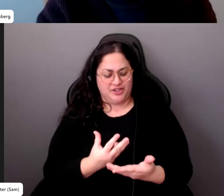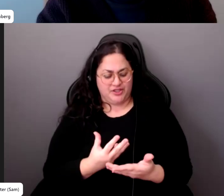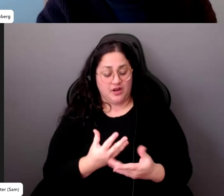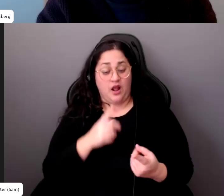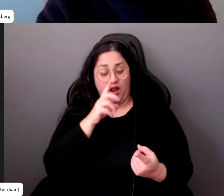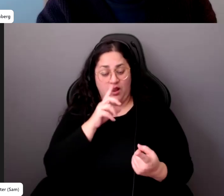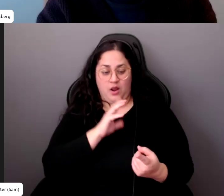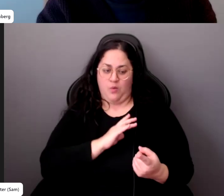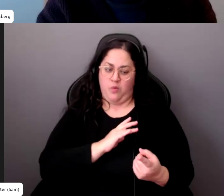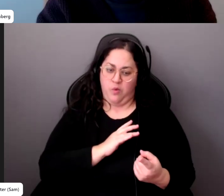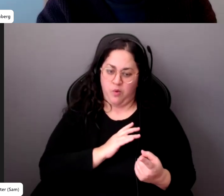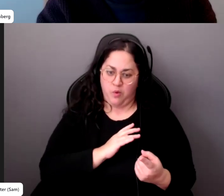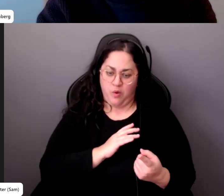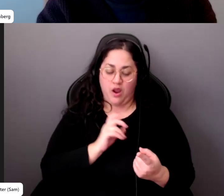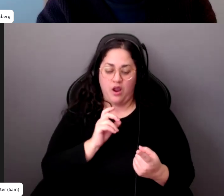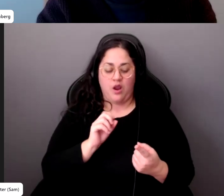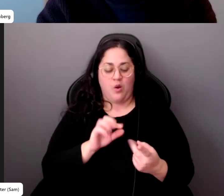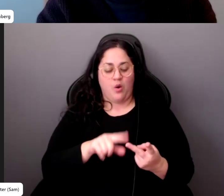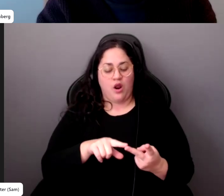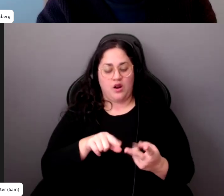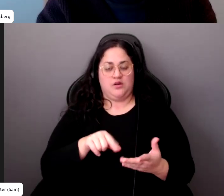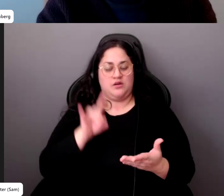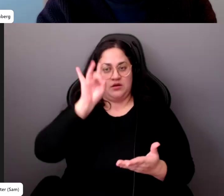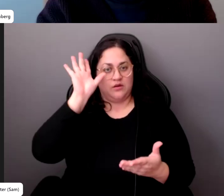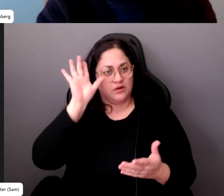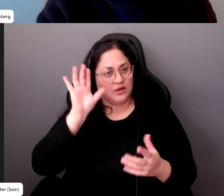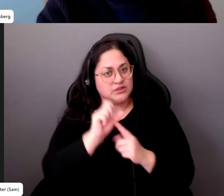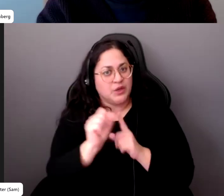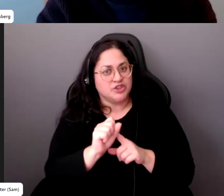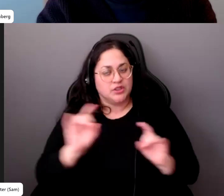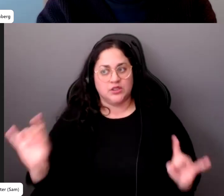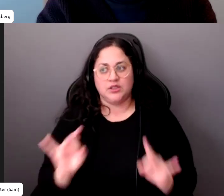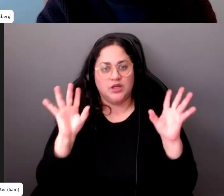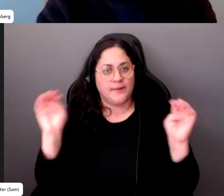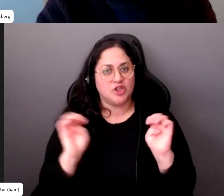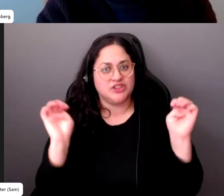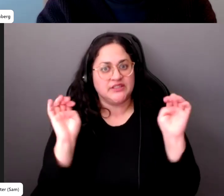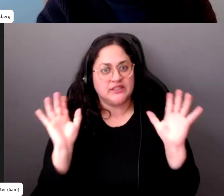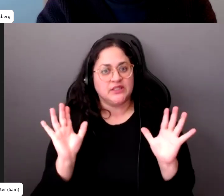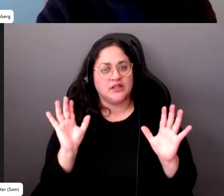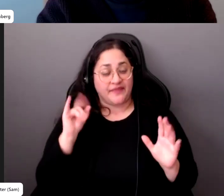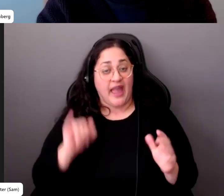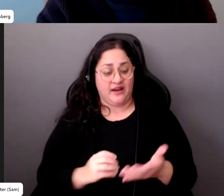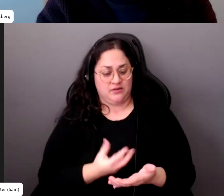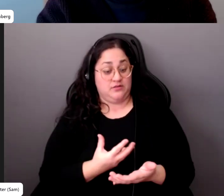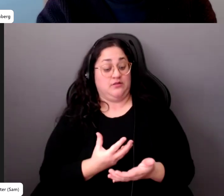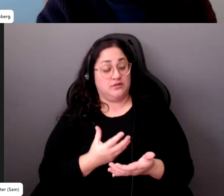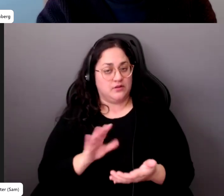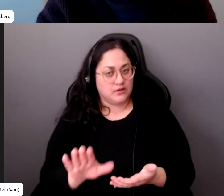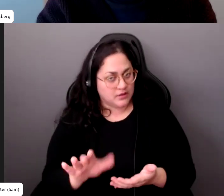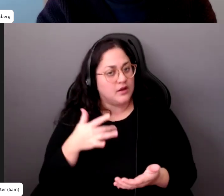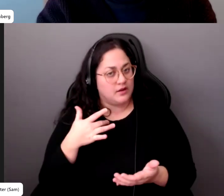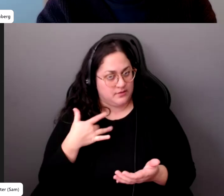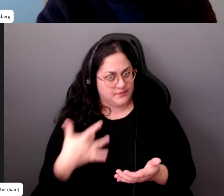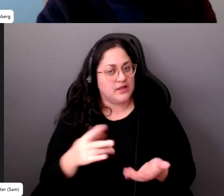attractive, you should be suspicious about it. And your best bet is to go see another person. So if you have someone living